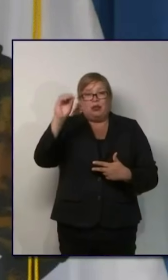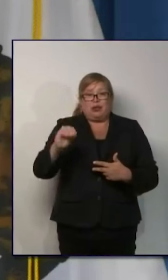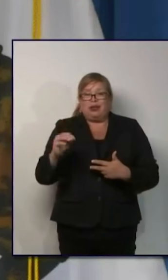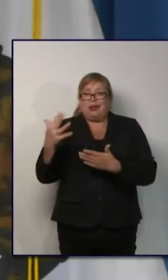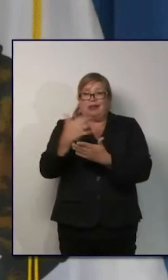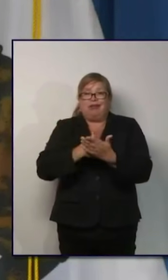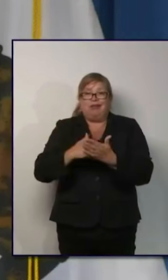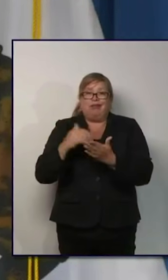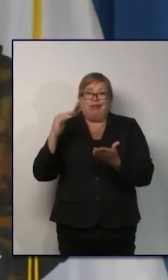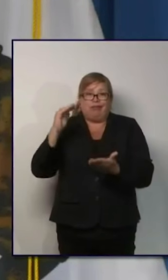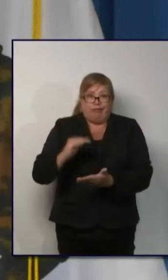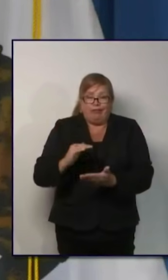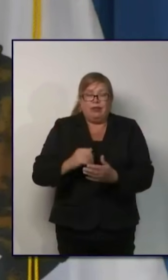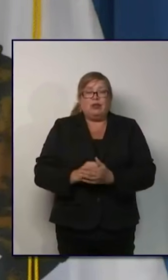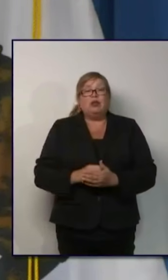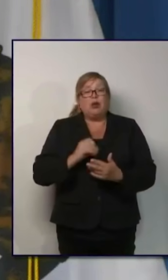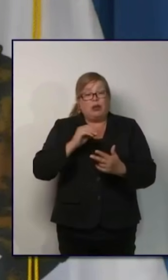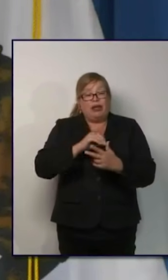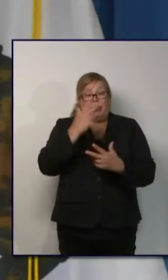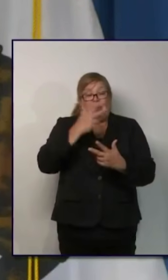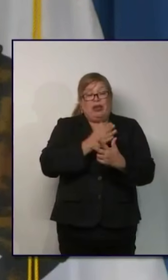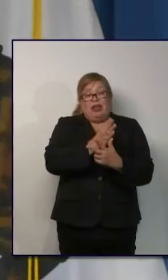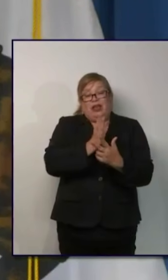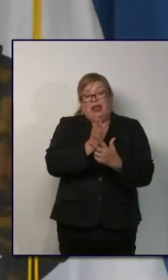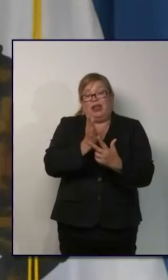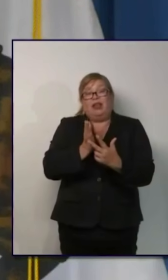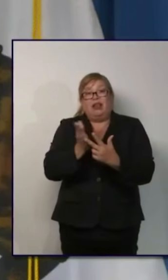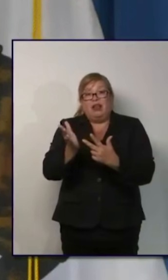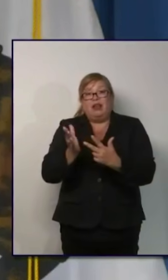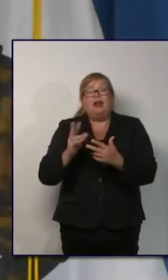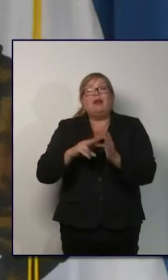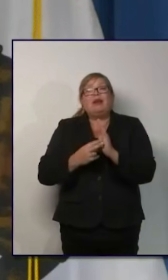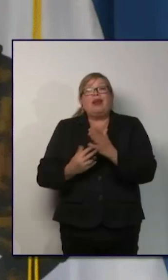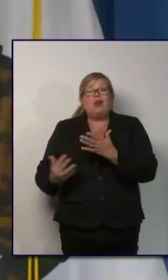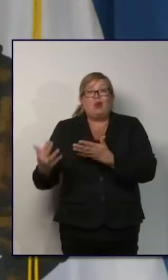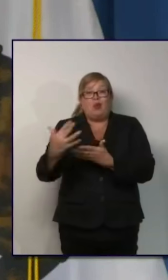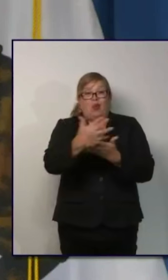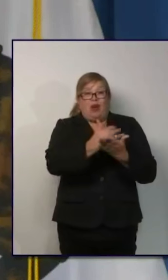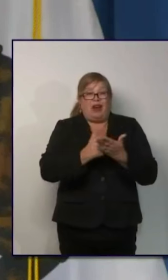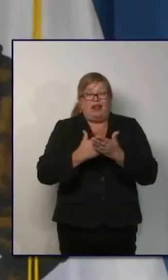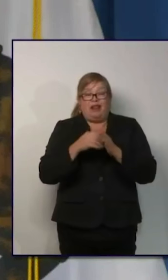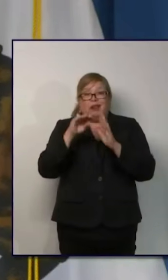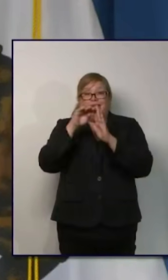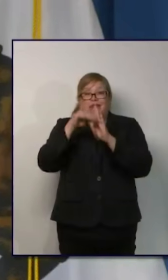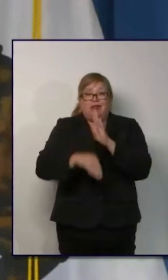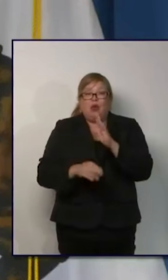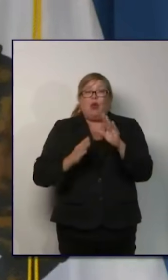22.7%. But all told, in those three main categories, a revenue decline of over